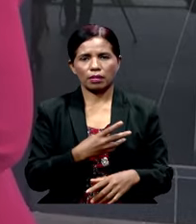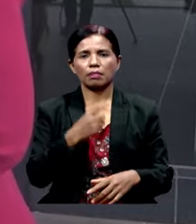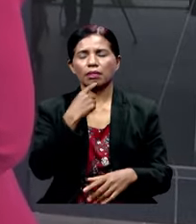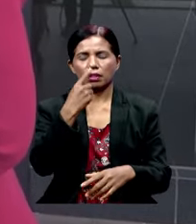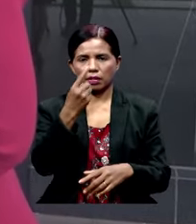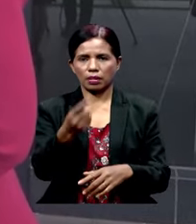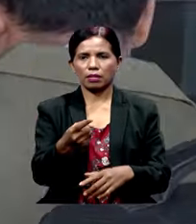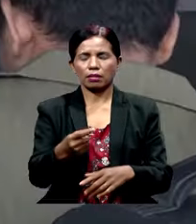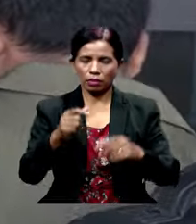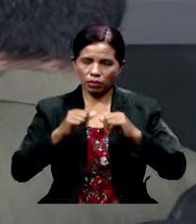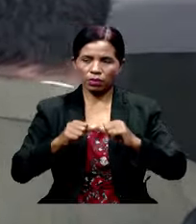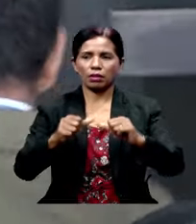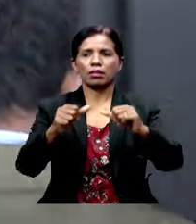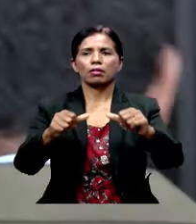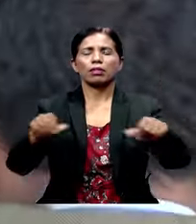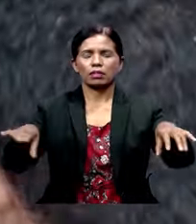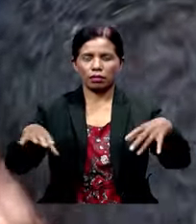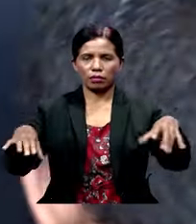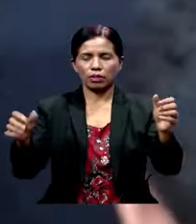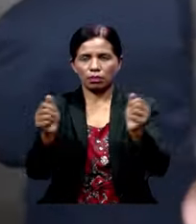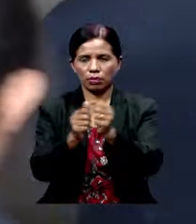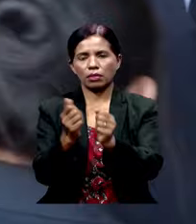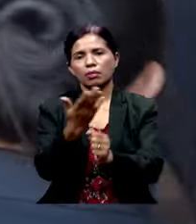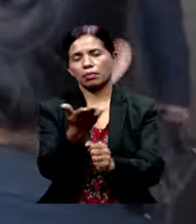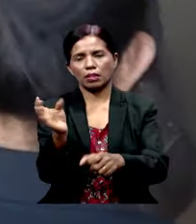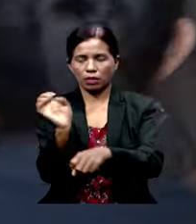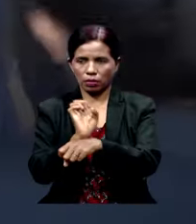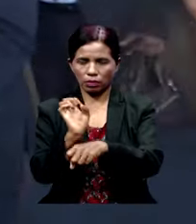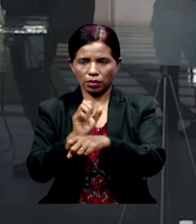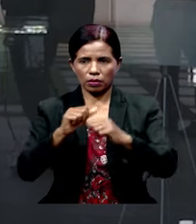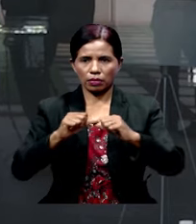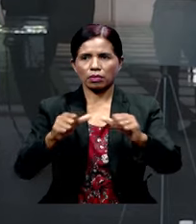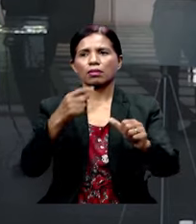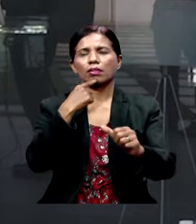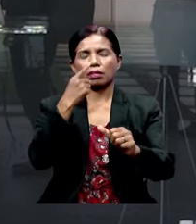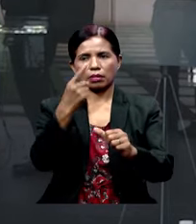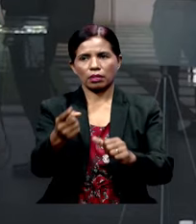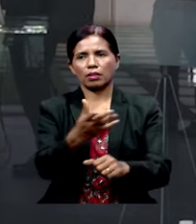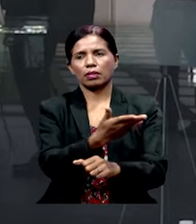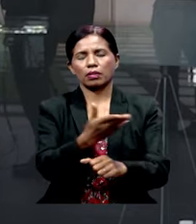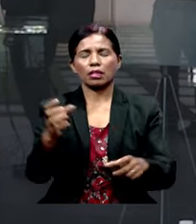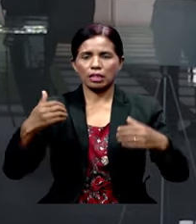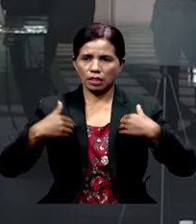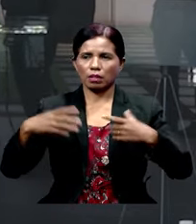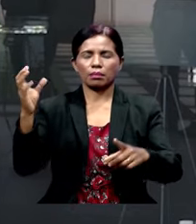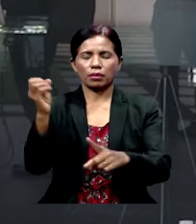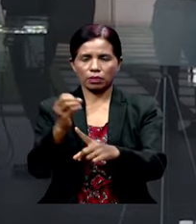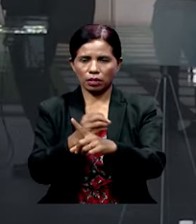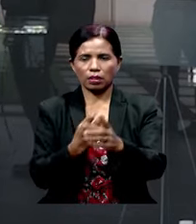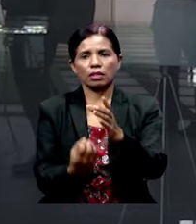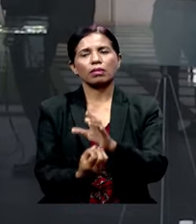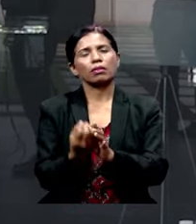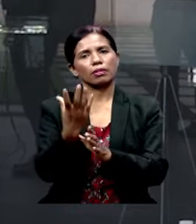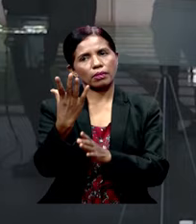the continued growth of your economy, to continue to see that your citizens' opportunities are growing.